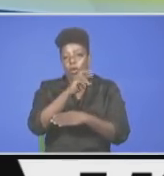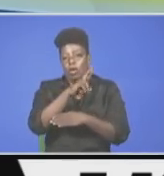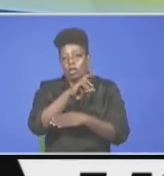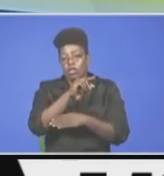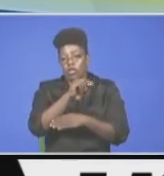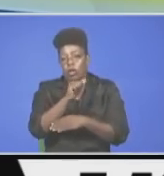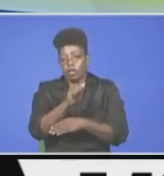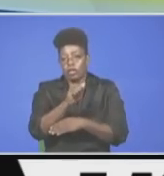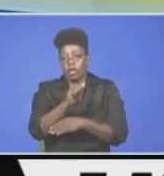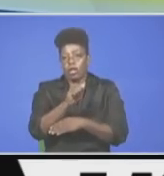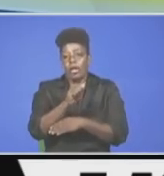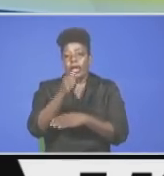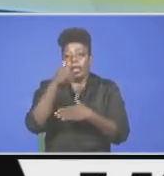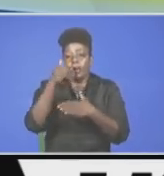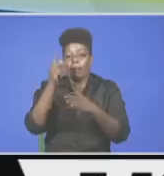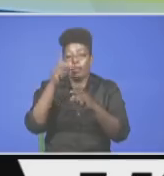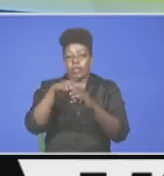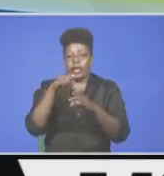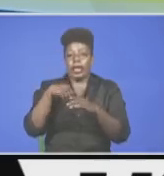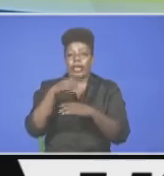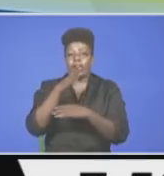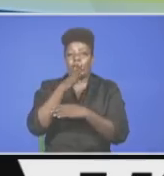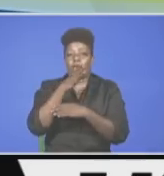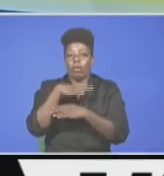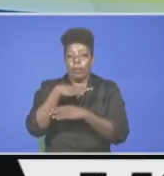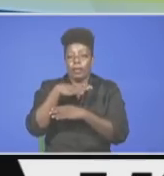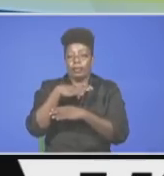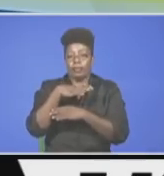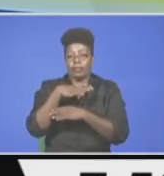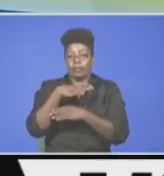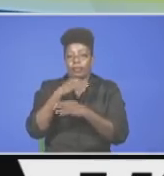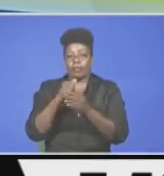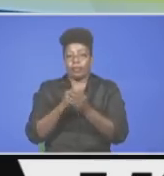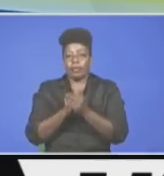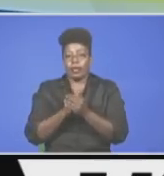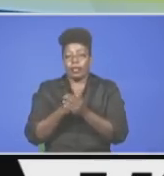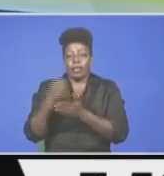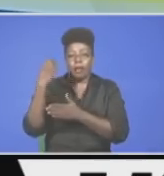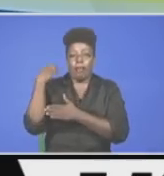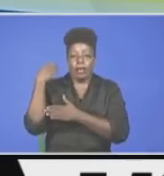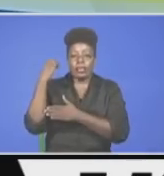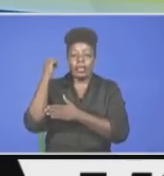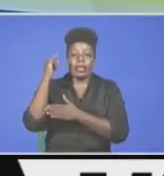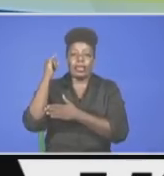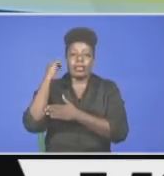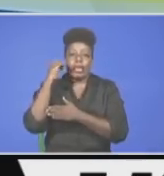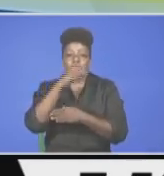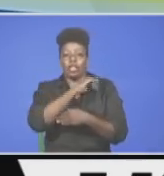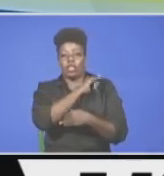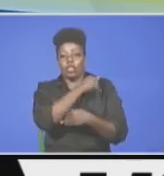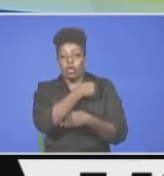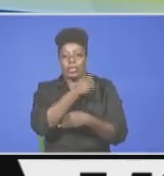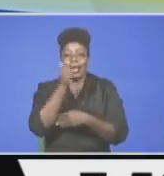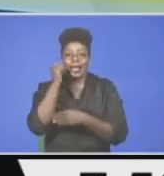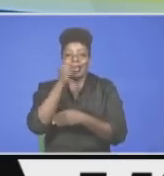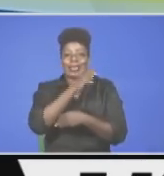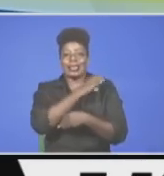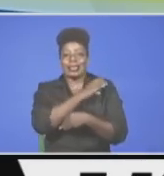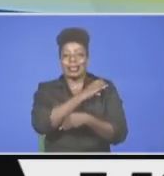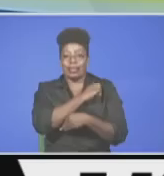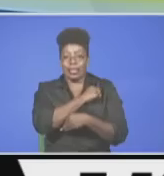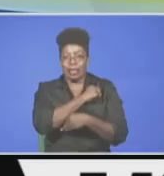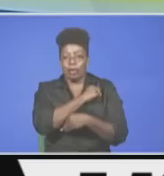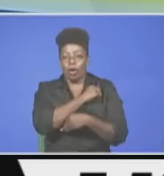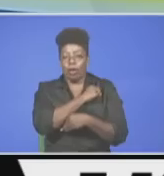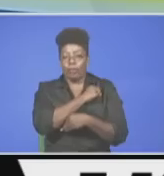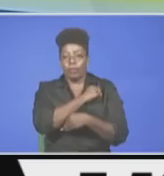both the women's and open divisions. Our women's team of World Candidate Master Deja Johnson, Trinity Pinder, Antoinette Seymour, and Juliet Storr